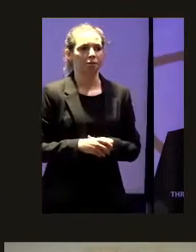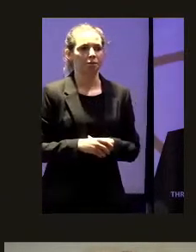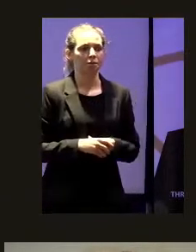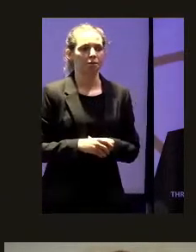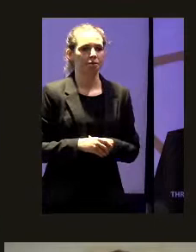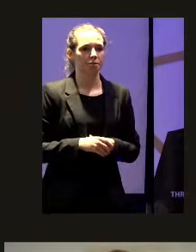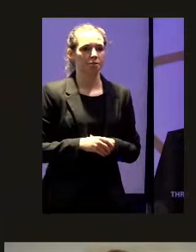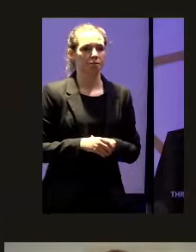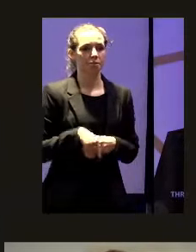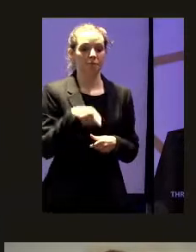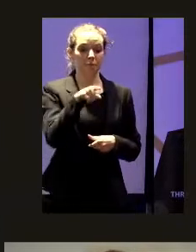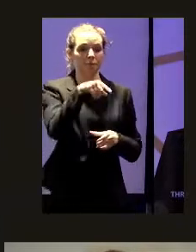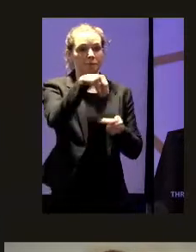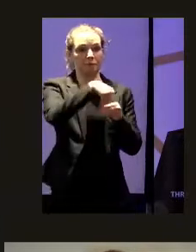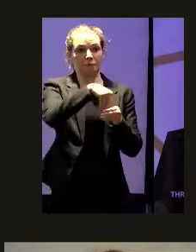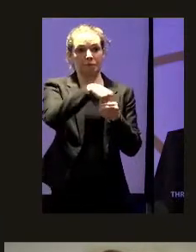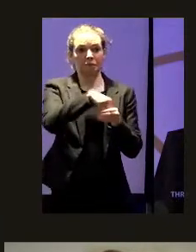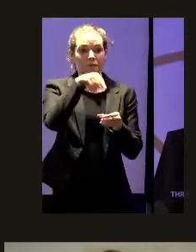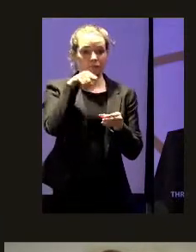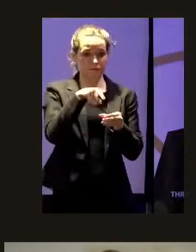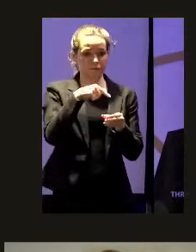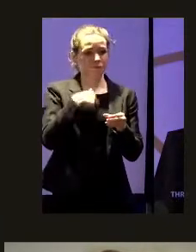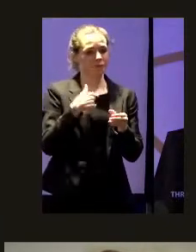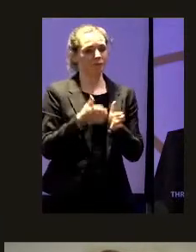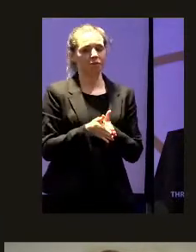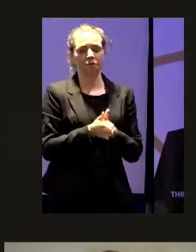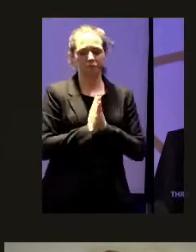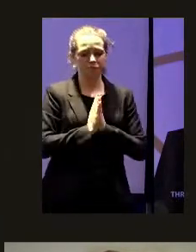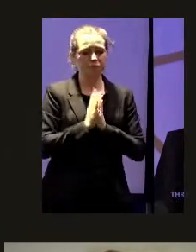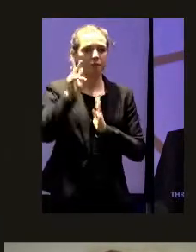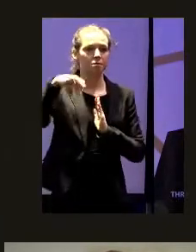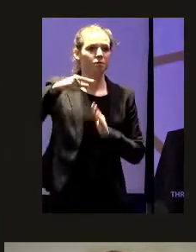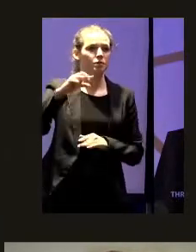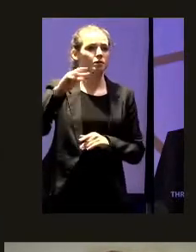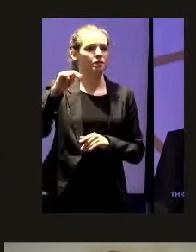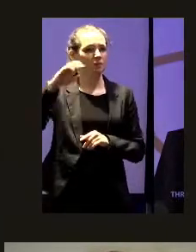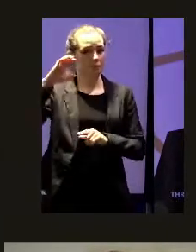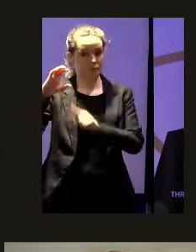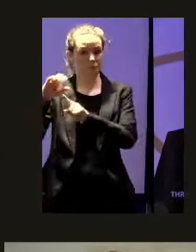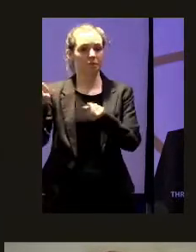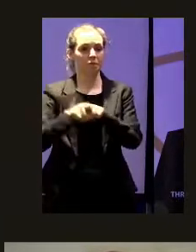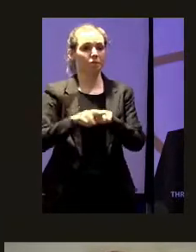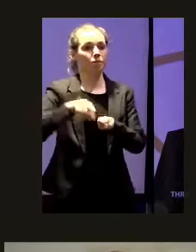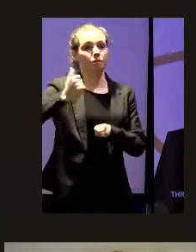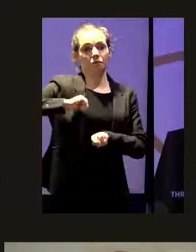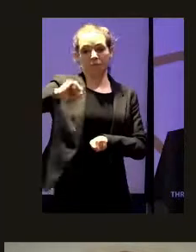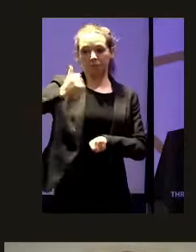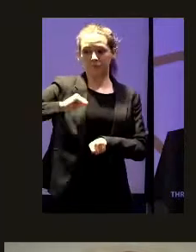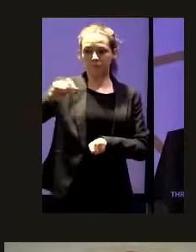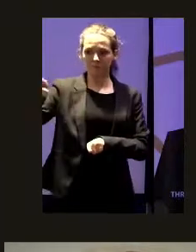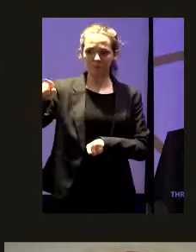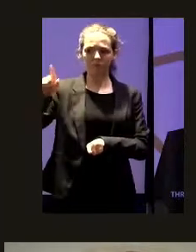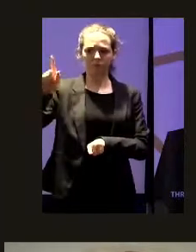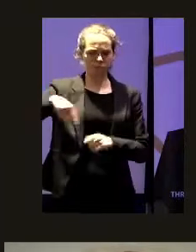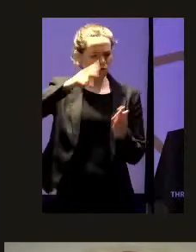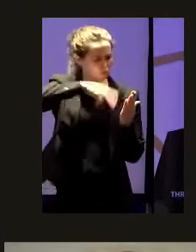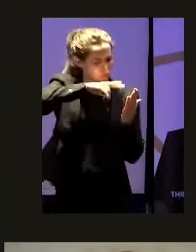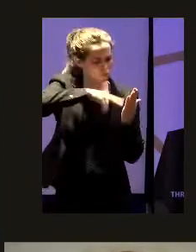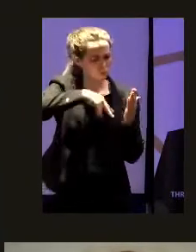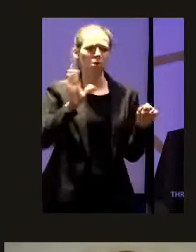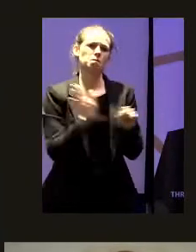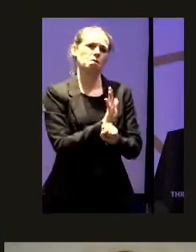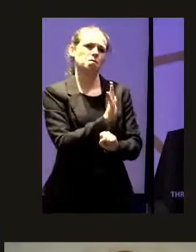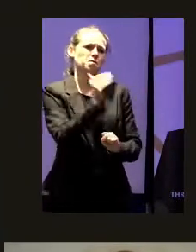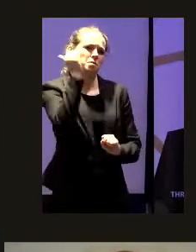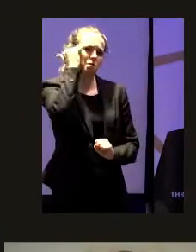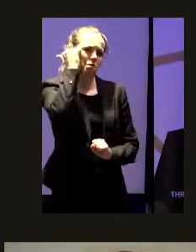it is in that context that we plead with PGNCs and municipalities to familiarize themselves with these